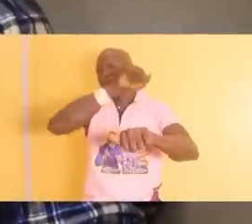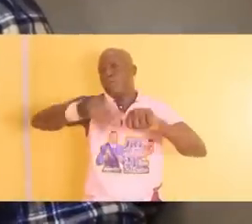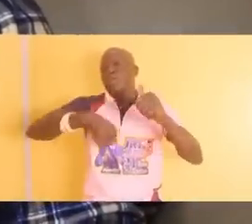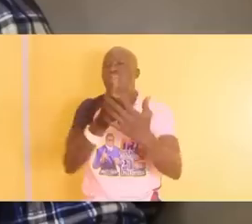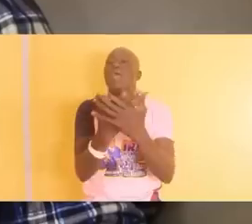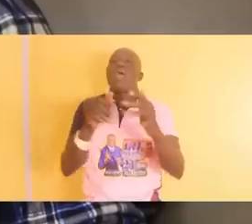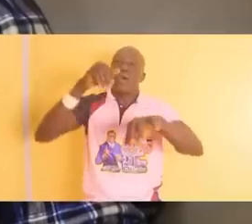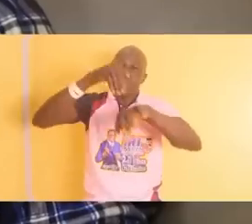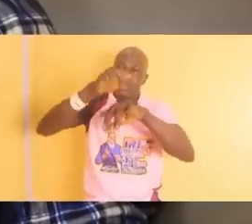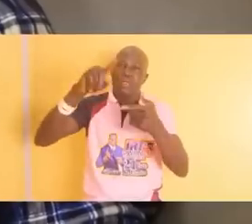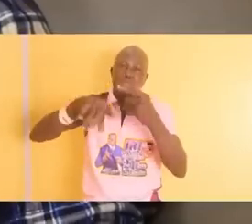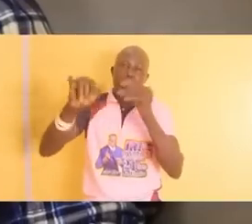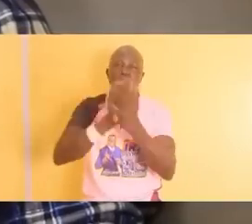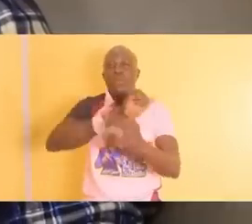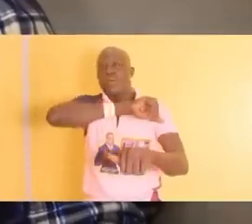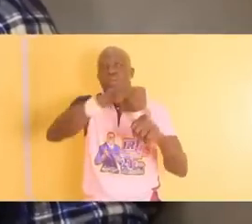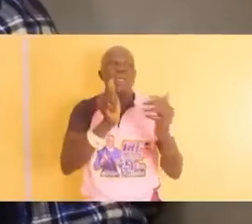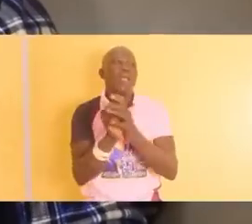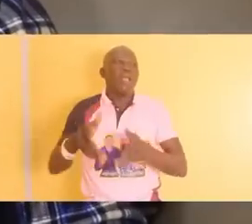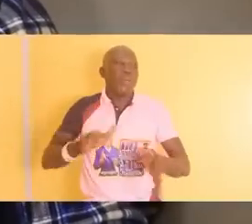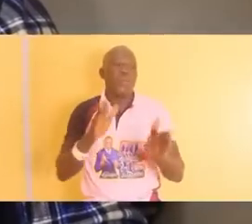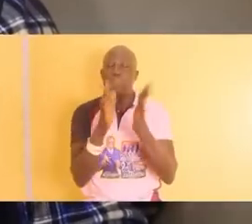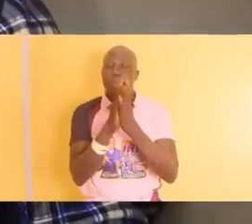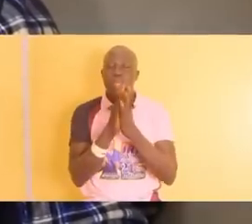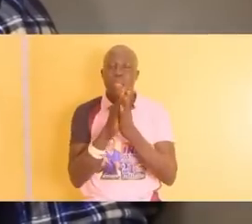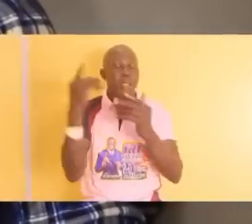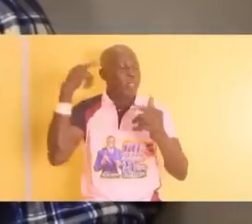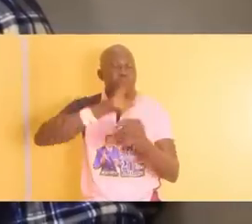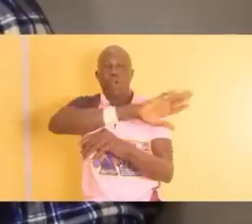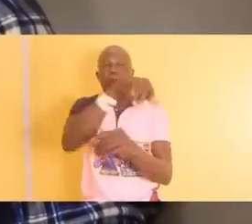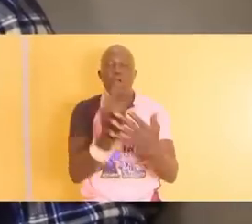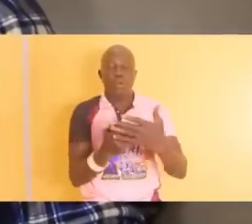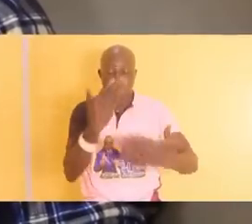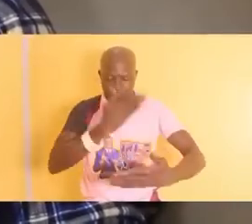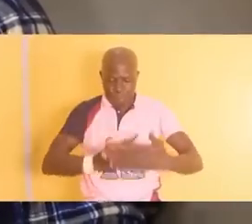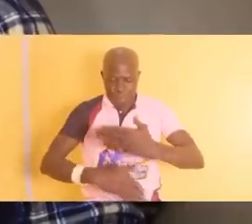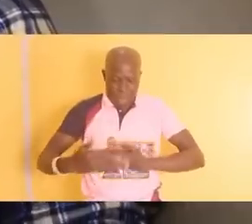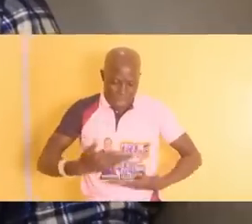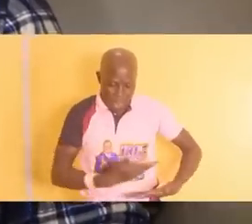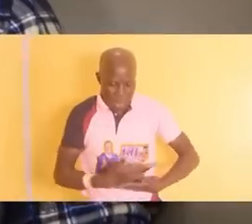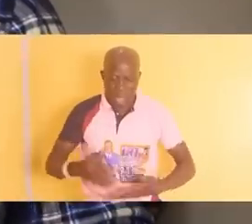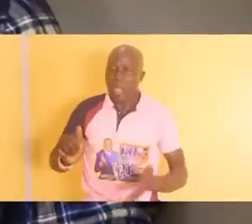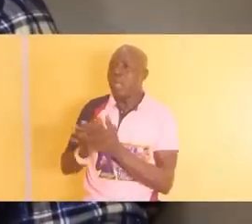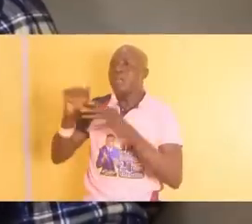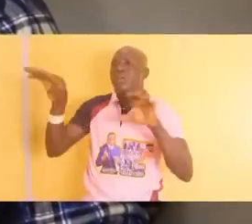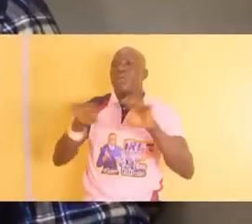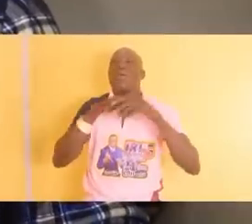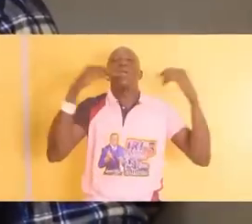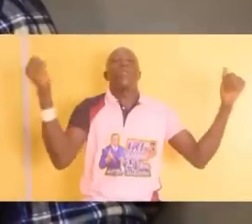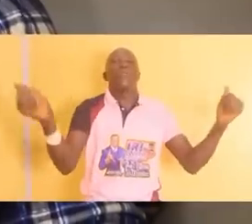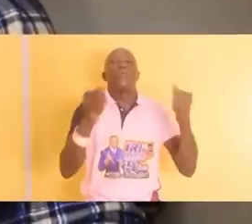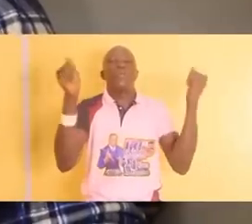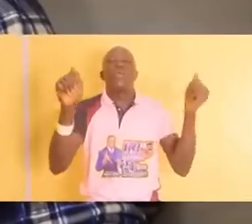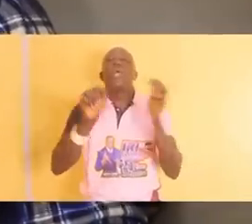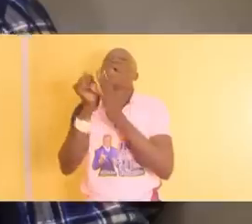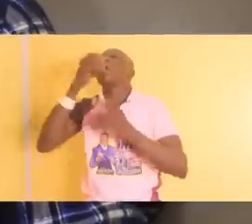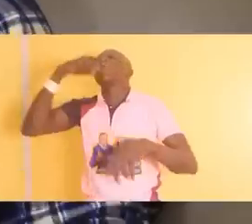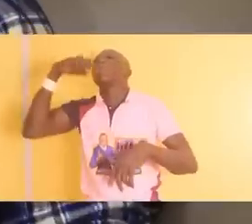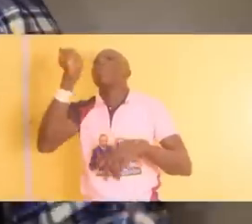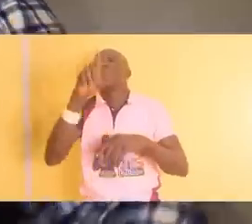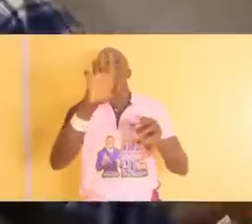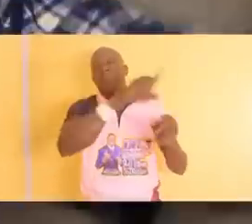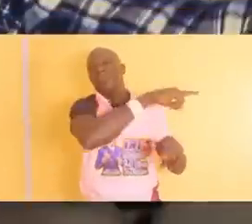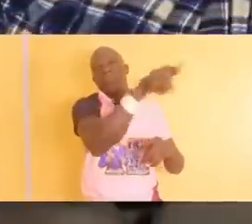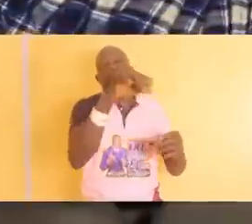that wants to set you, the authority of power. Let me pray for the better celebrate. For celebrating where they are in